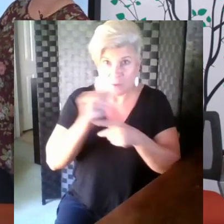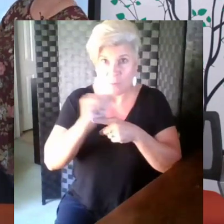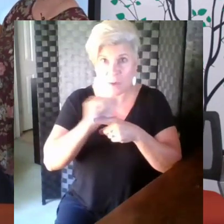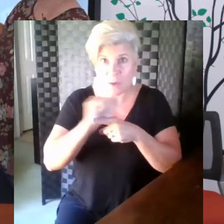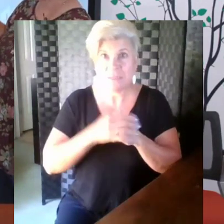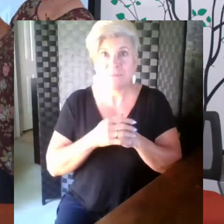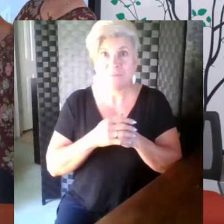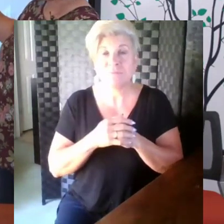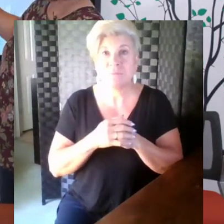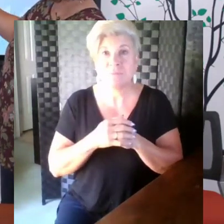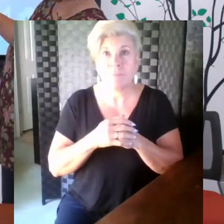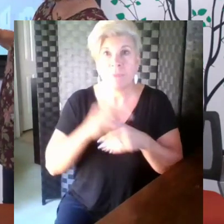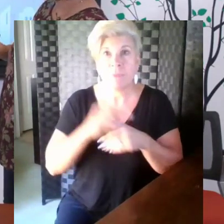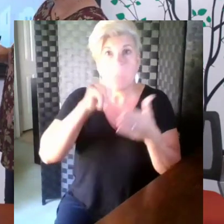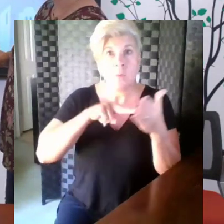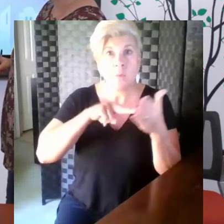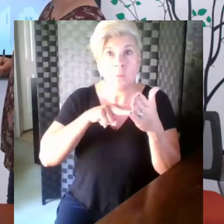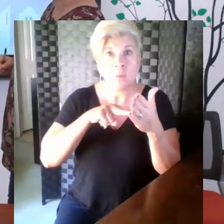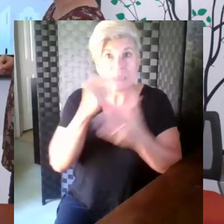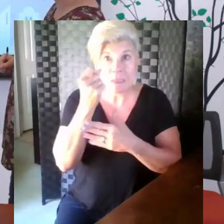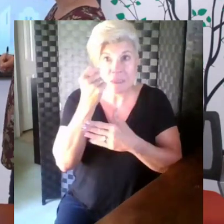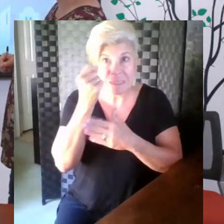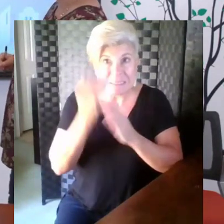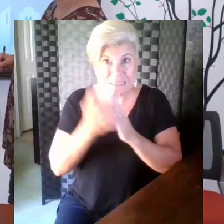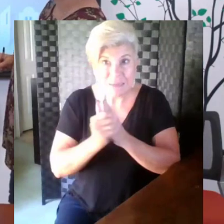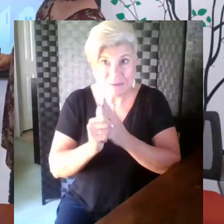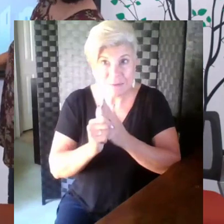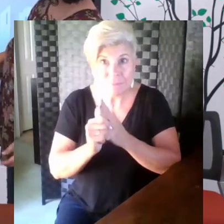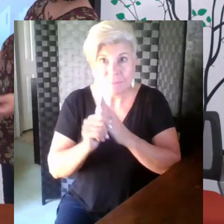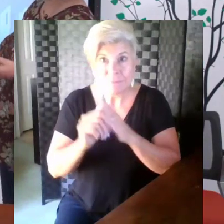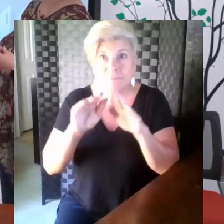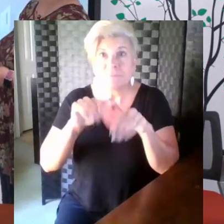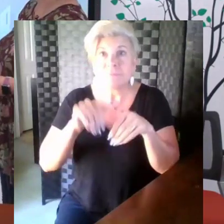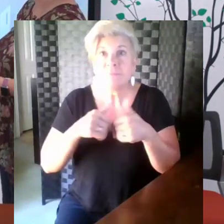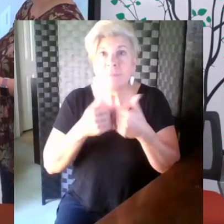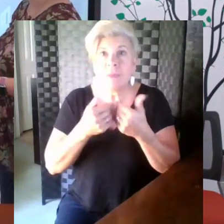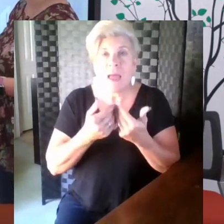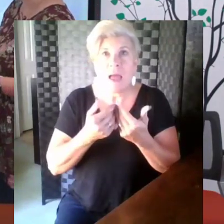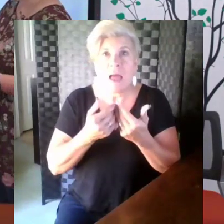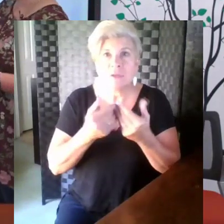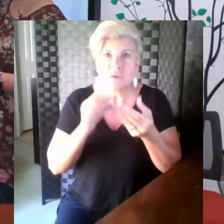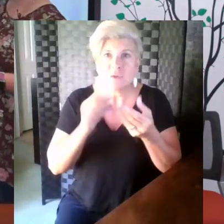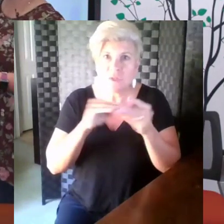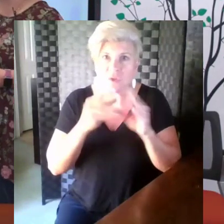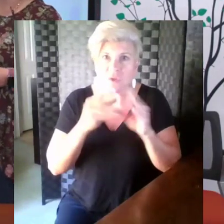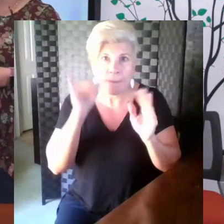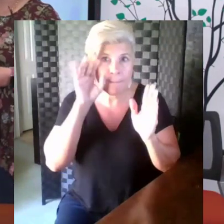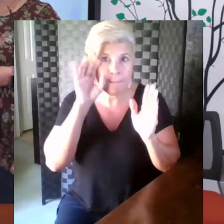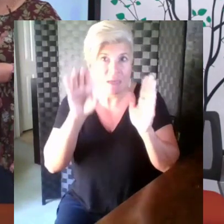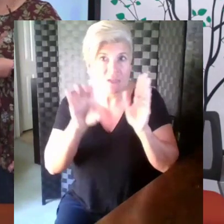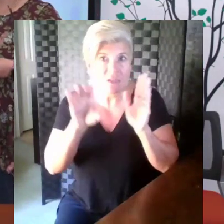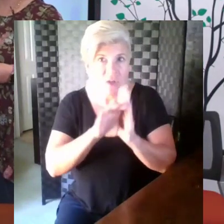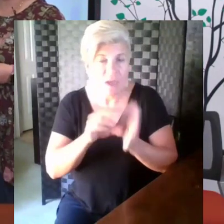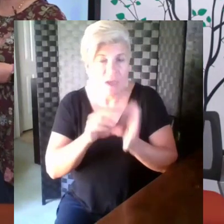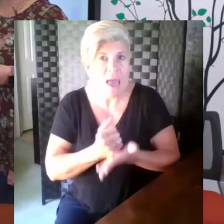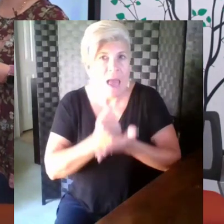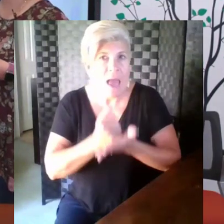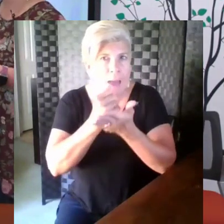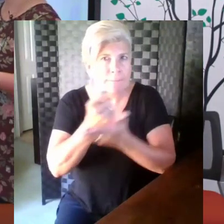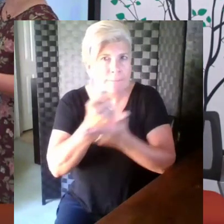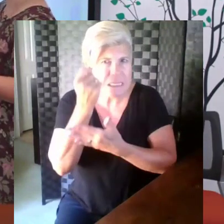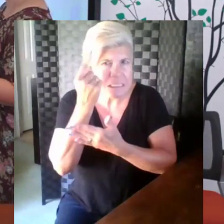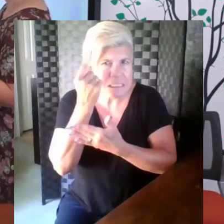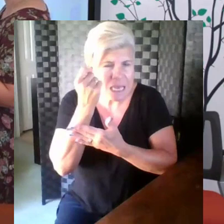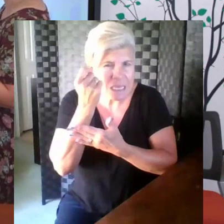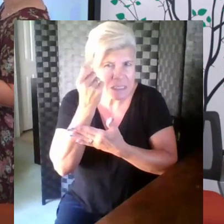practice passage. Then our reading comprehension skill is we're going to be looking at the text illustrations and talking